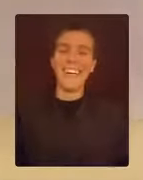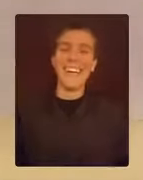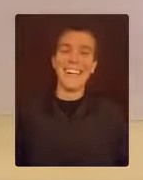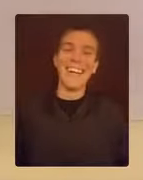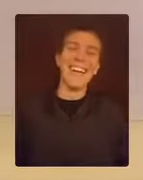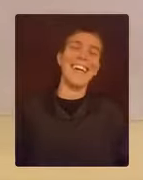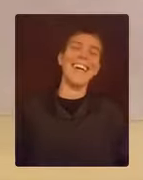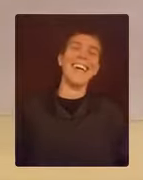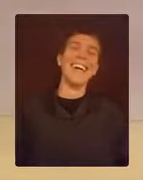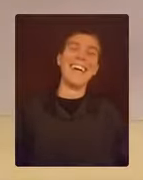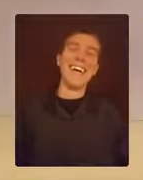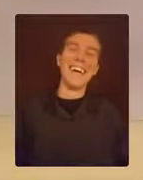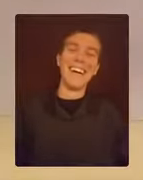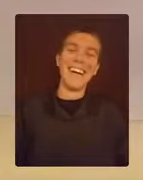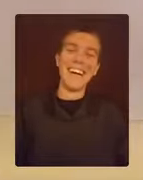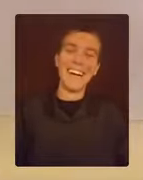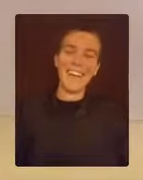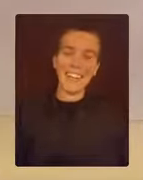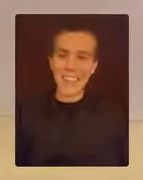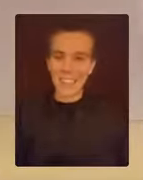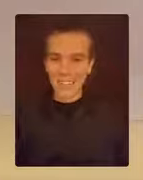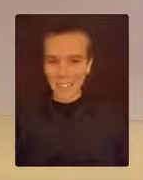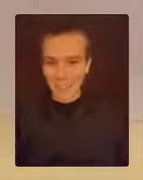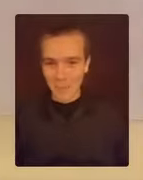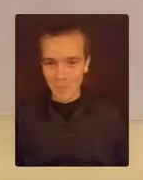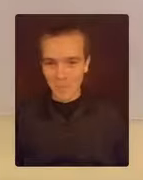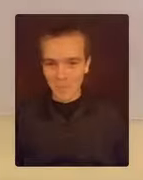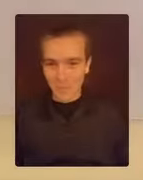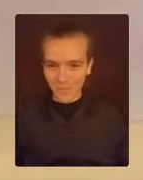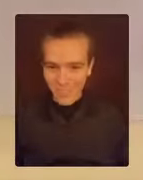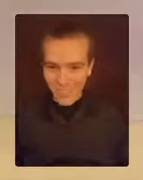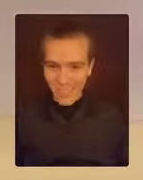Let's say hello to Molly. Molly, thank you for joining us.